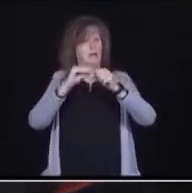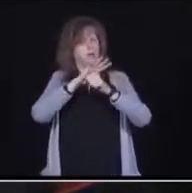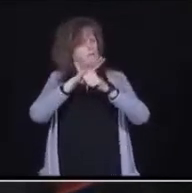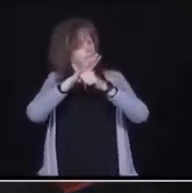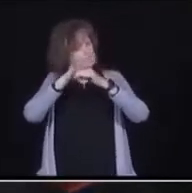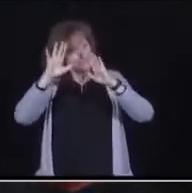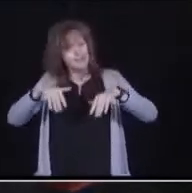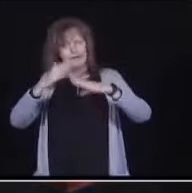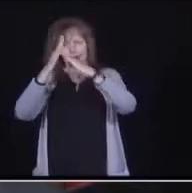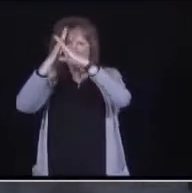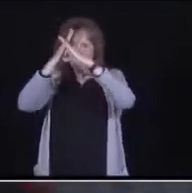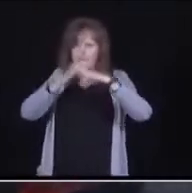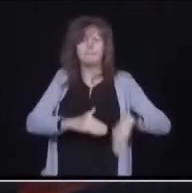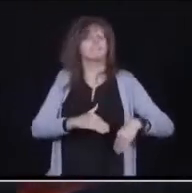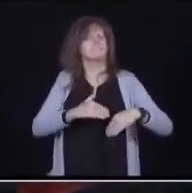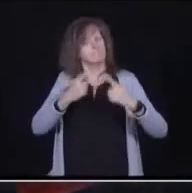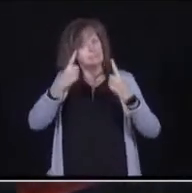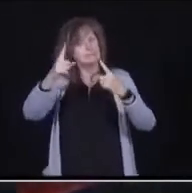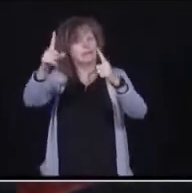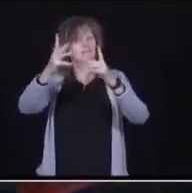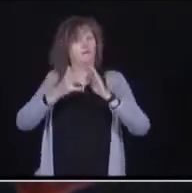Bethlenfalvy.